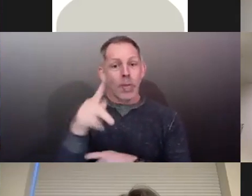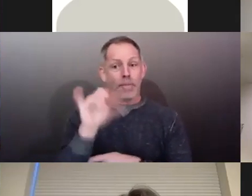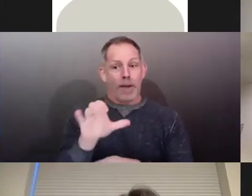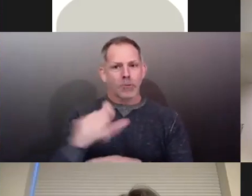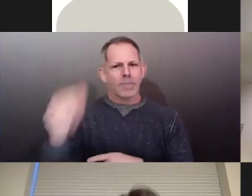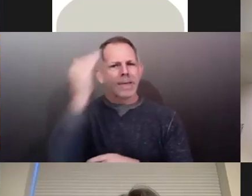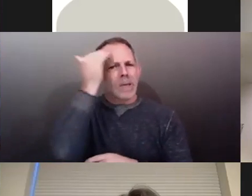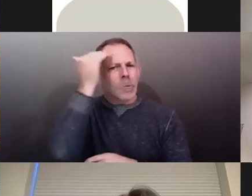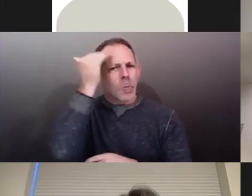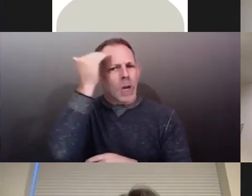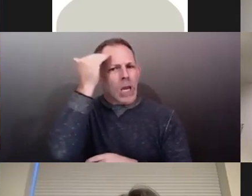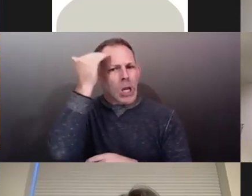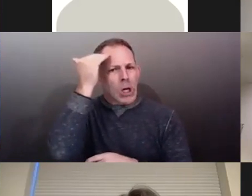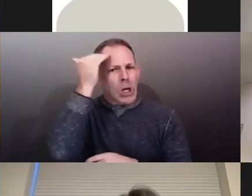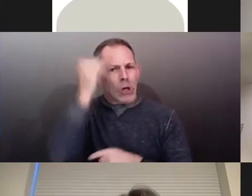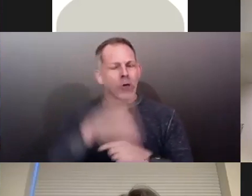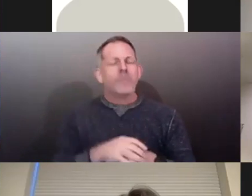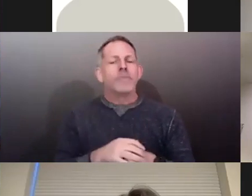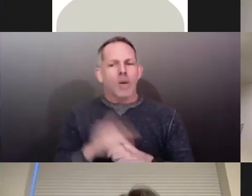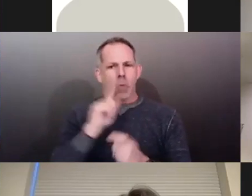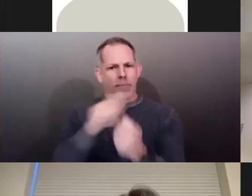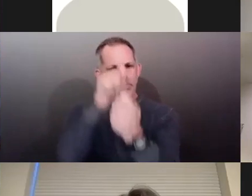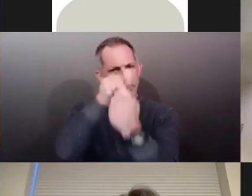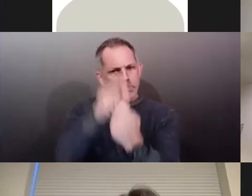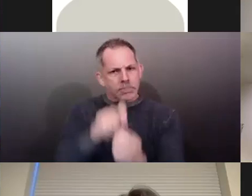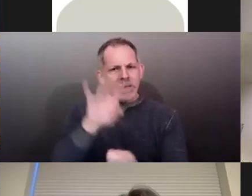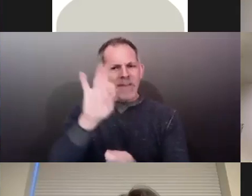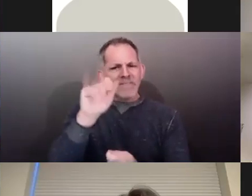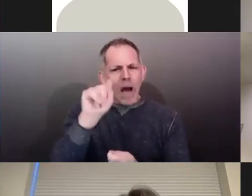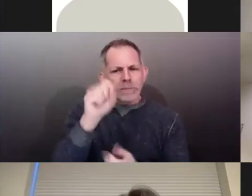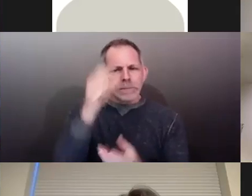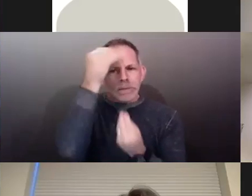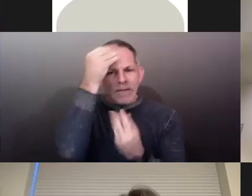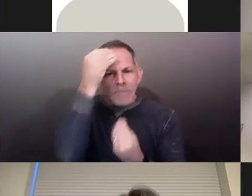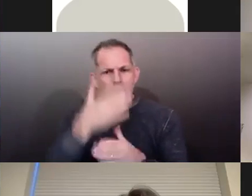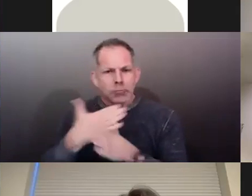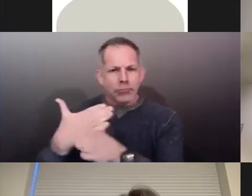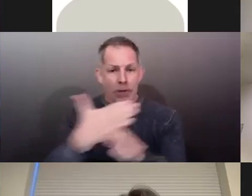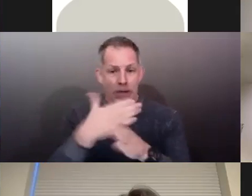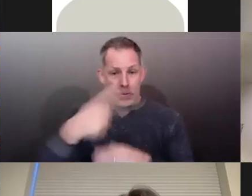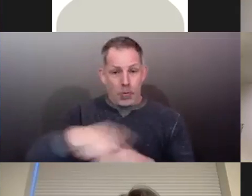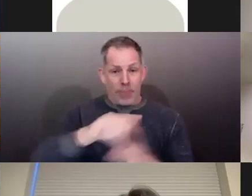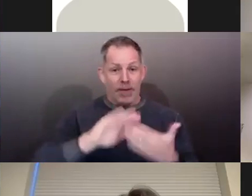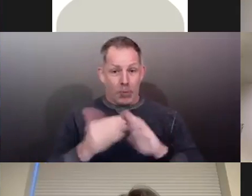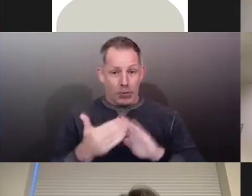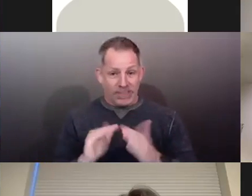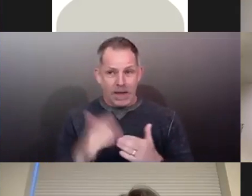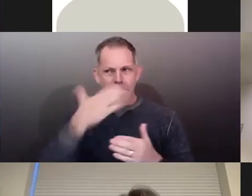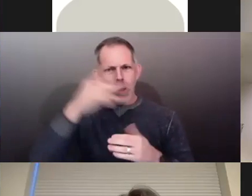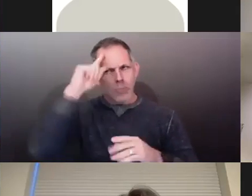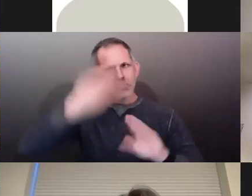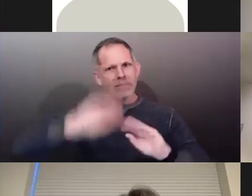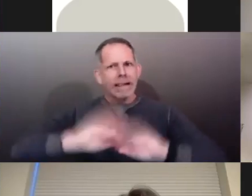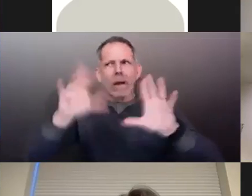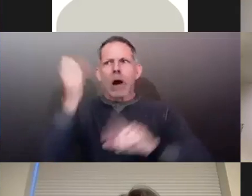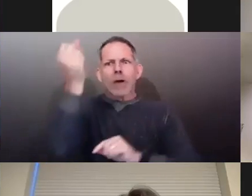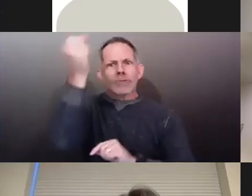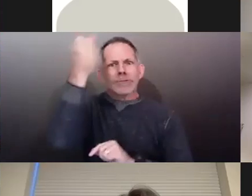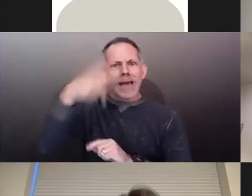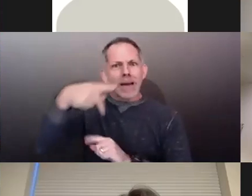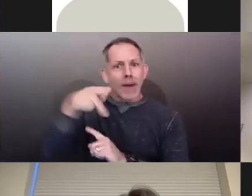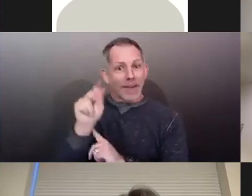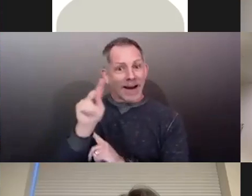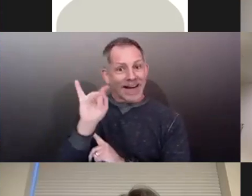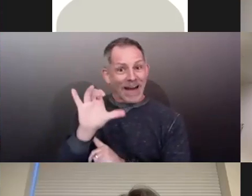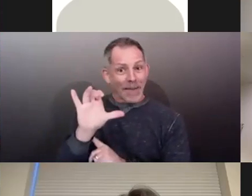getting from us. Thankfully, we now better understand COVID-19 and its impacts, thanks to some really great sleuthing work by